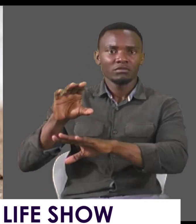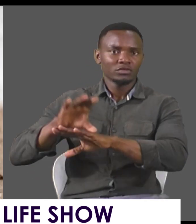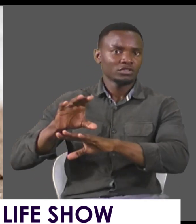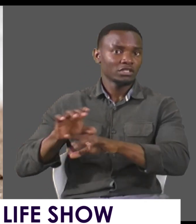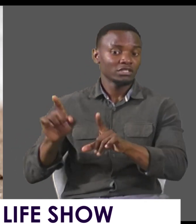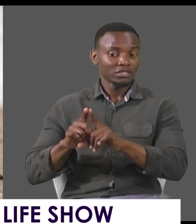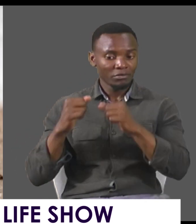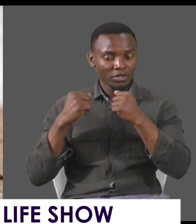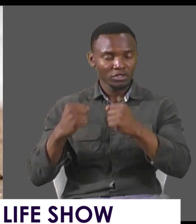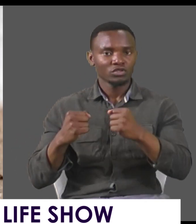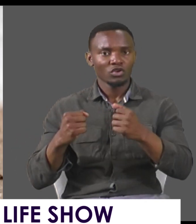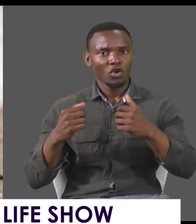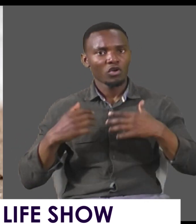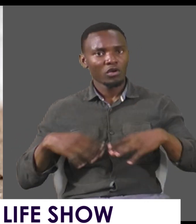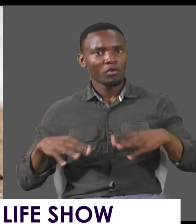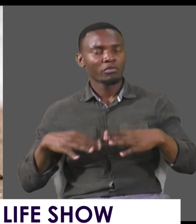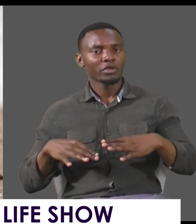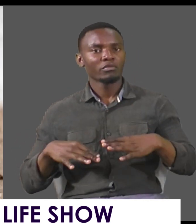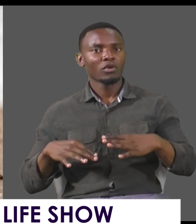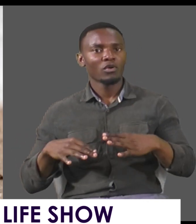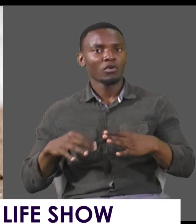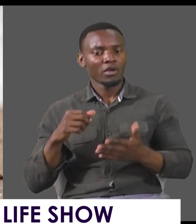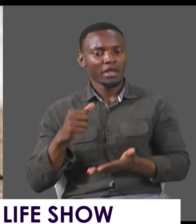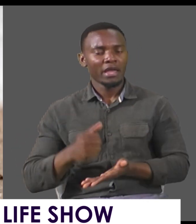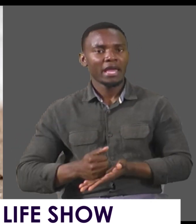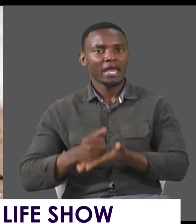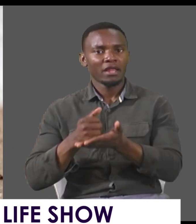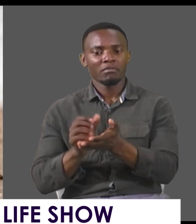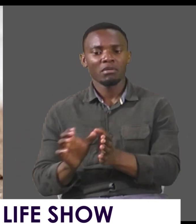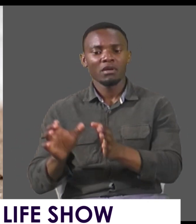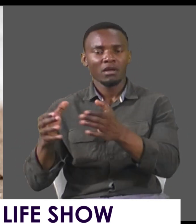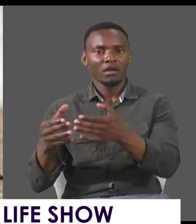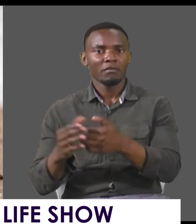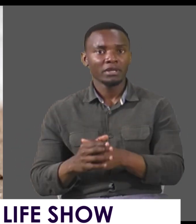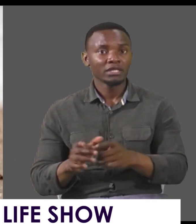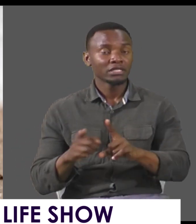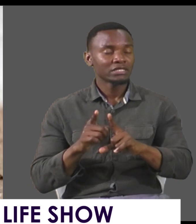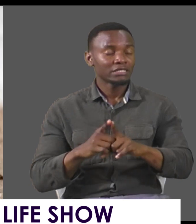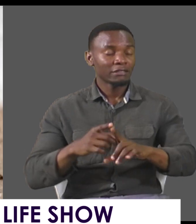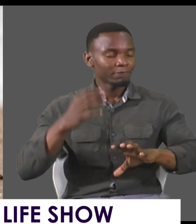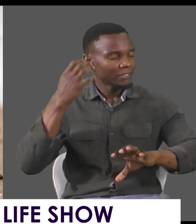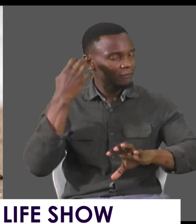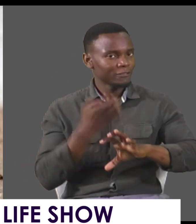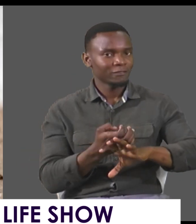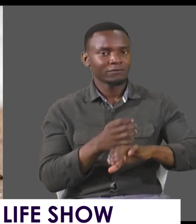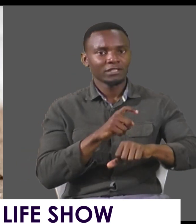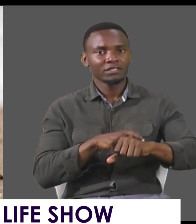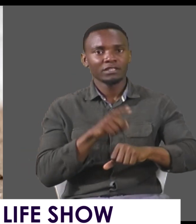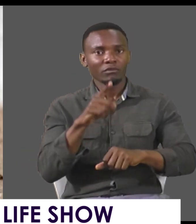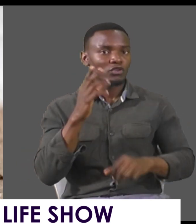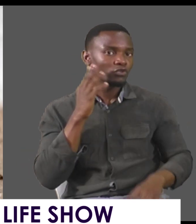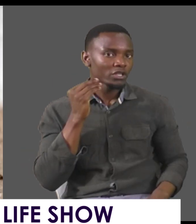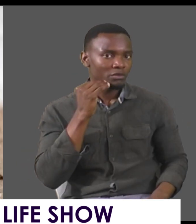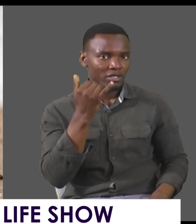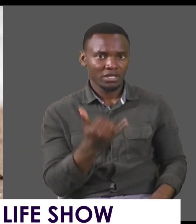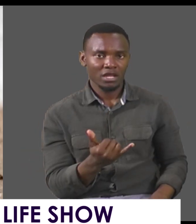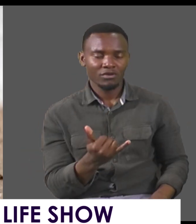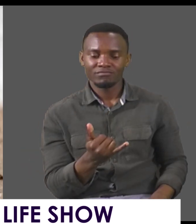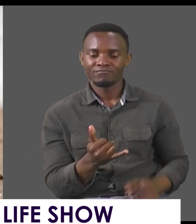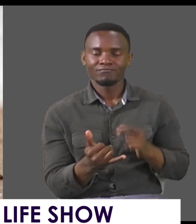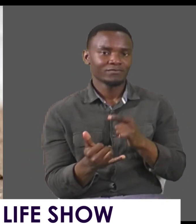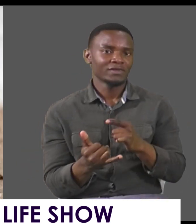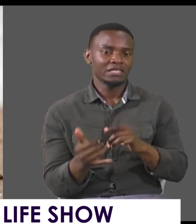companies. Tough times never last. Even that difficult time you are going through right now, it will